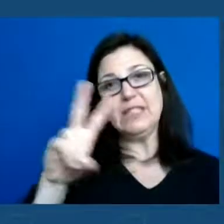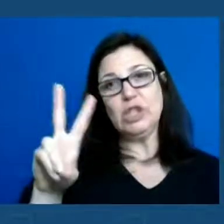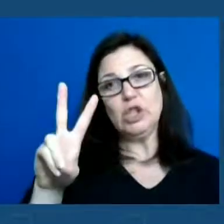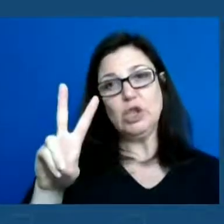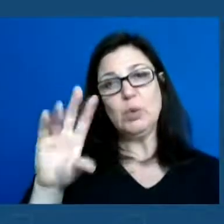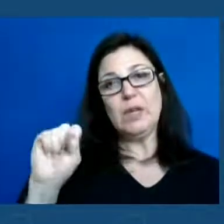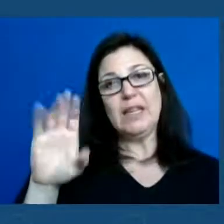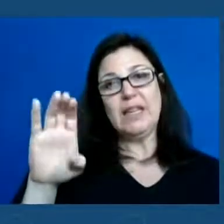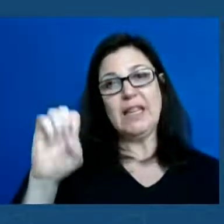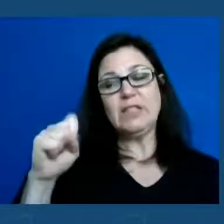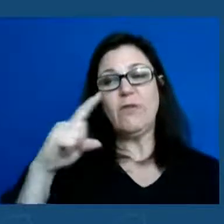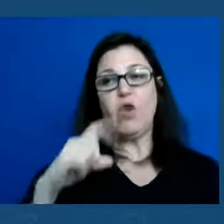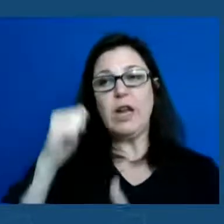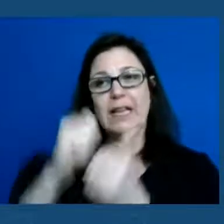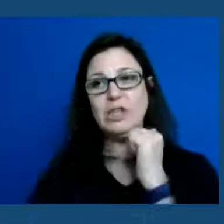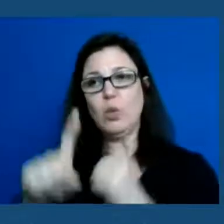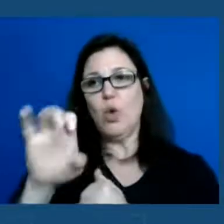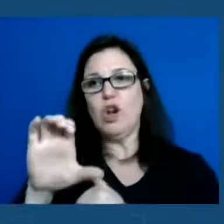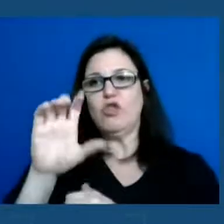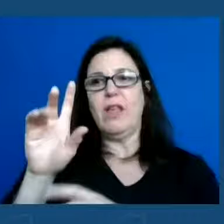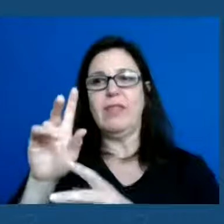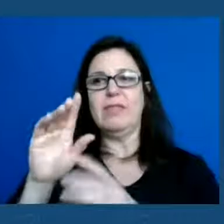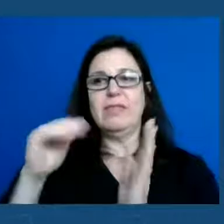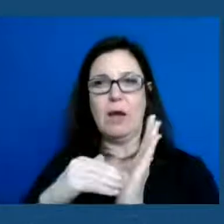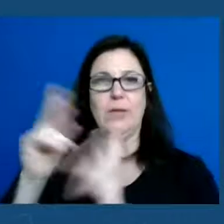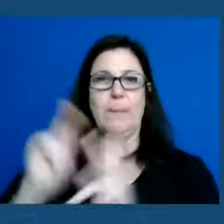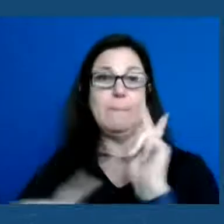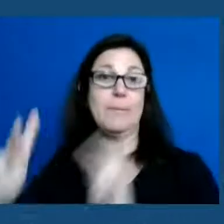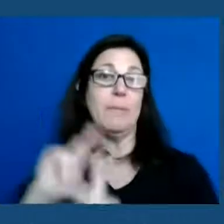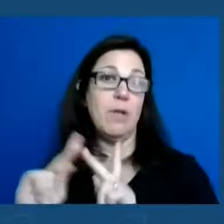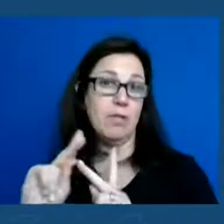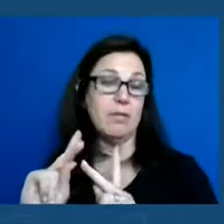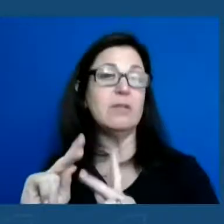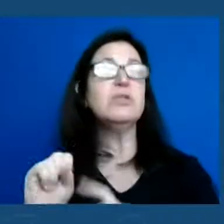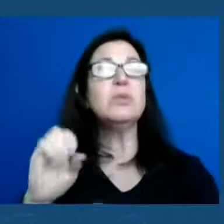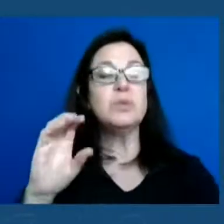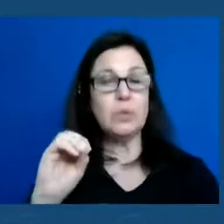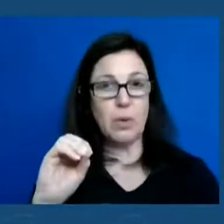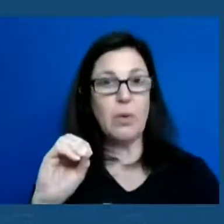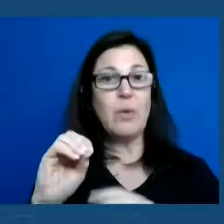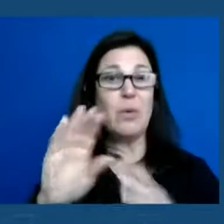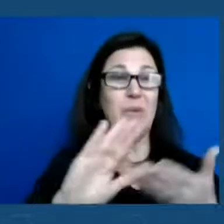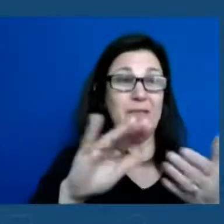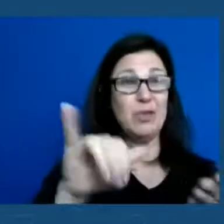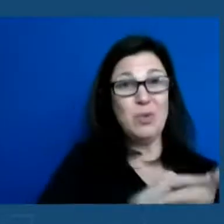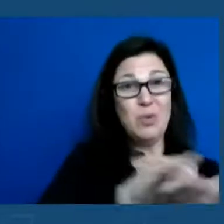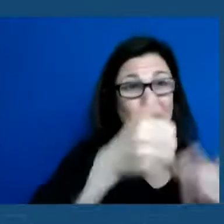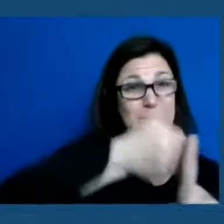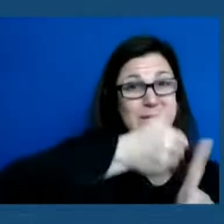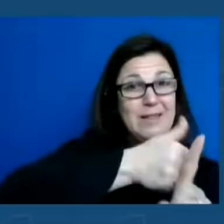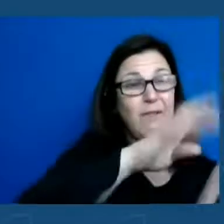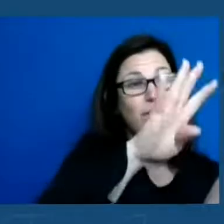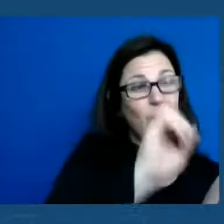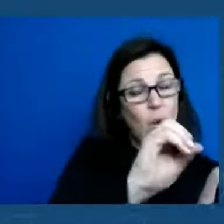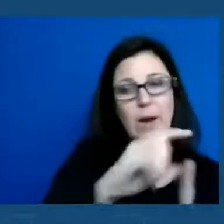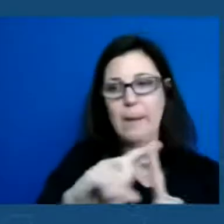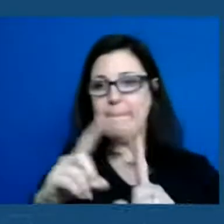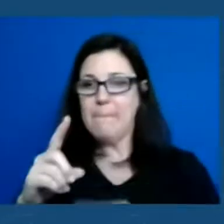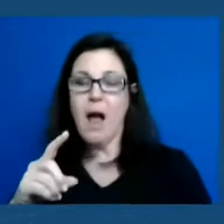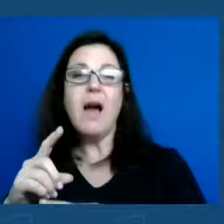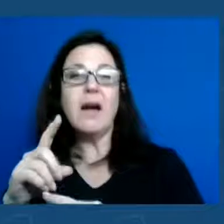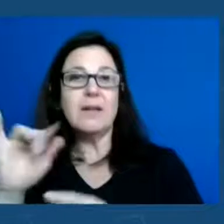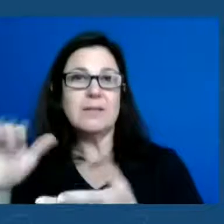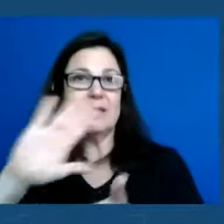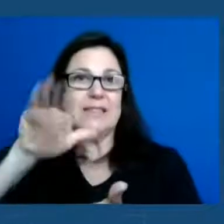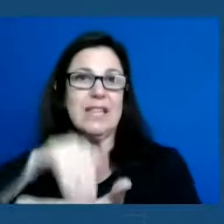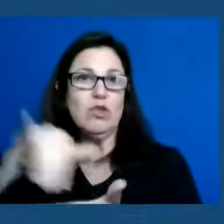know that compared to the rest of the state, which is averaging about 40. But again, Central New York peak, 62 now, 361